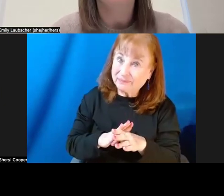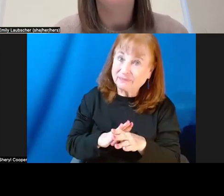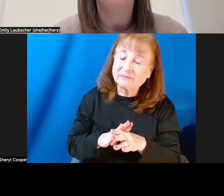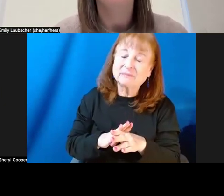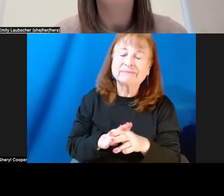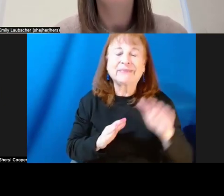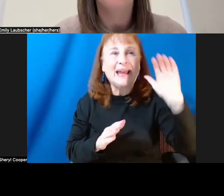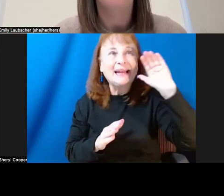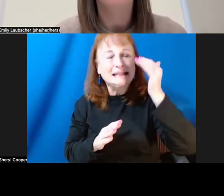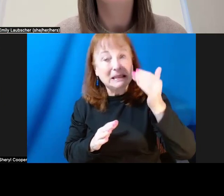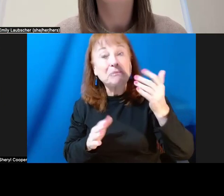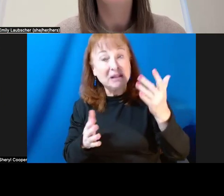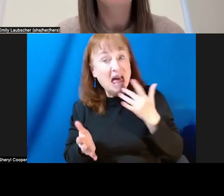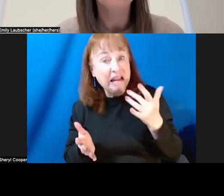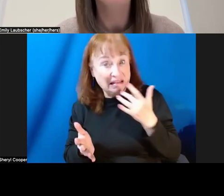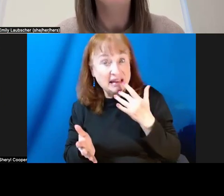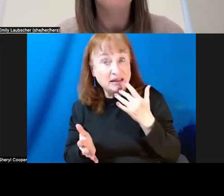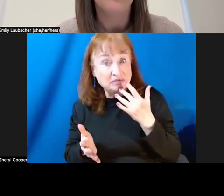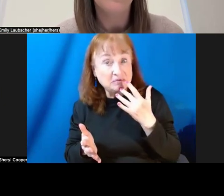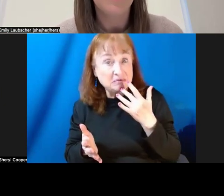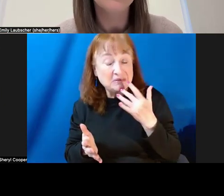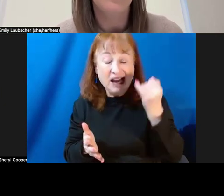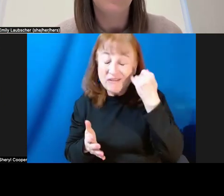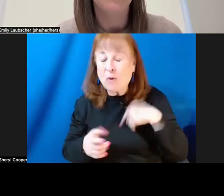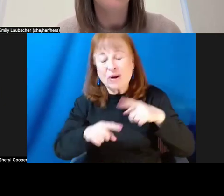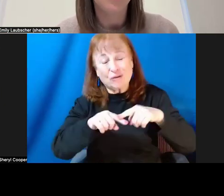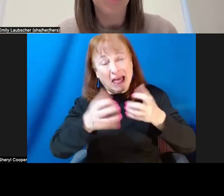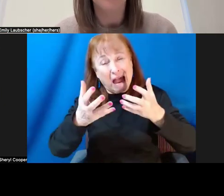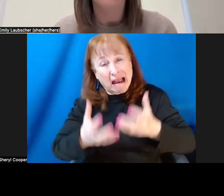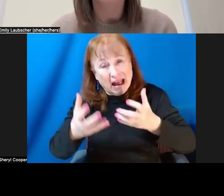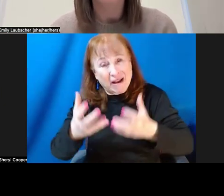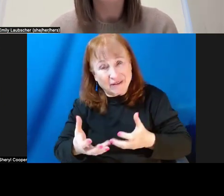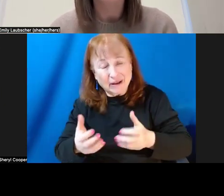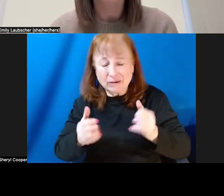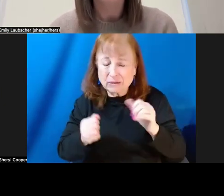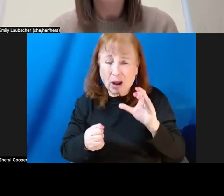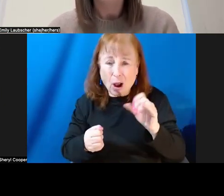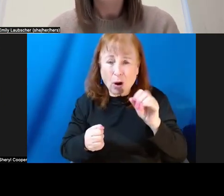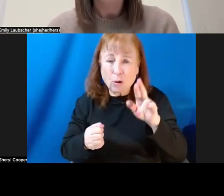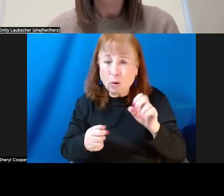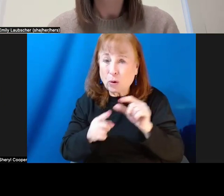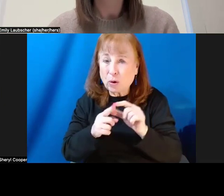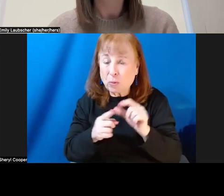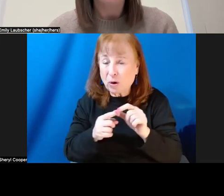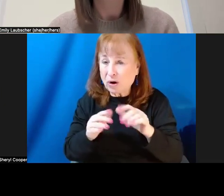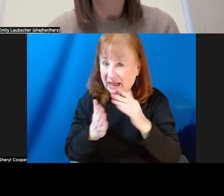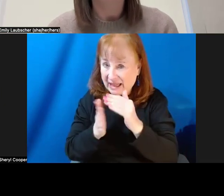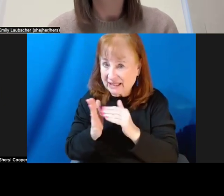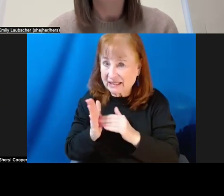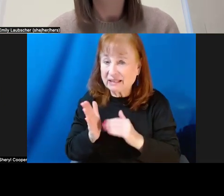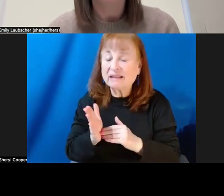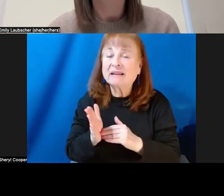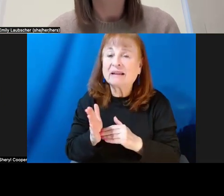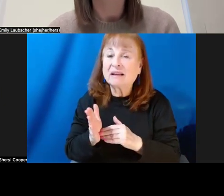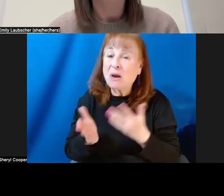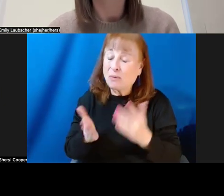seems likely that if we rely heavily on these core word lists, there's a risk that we're going to